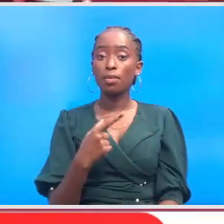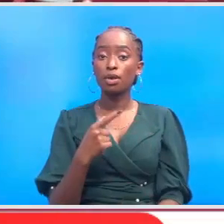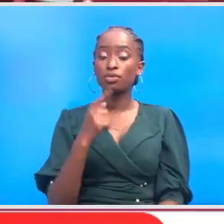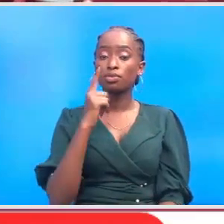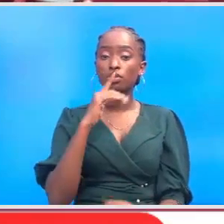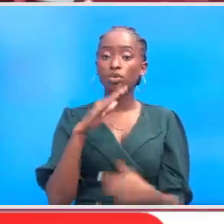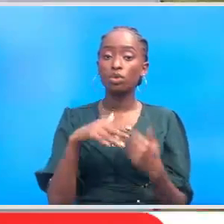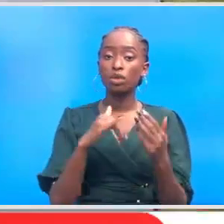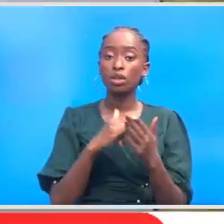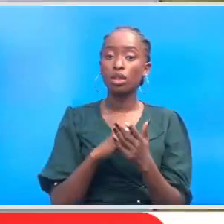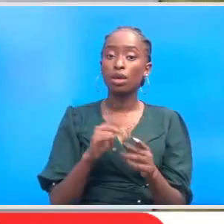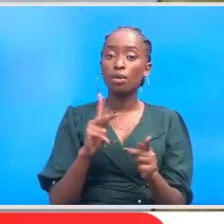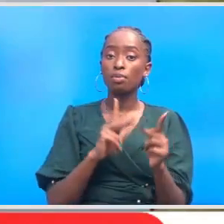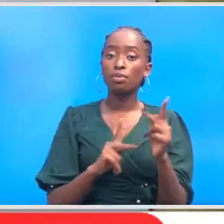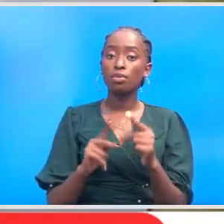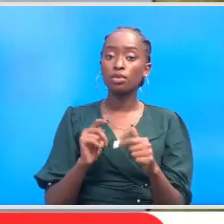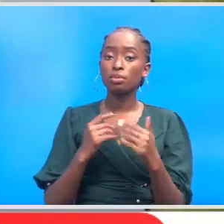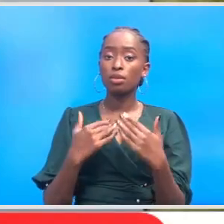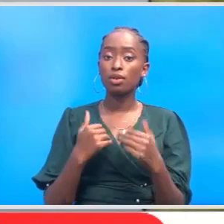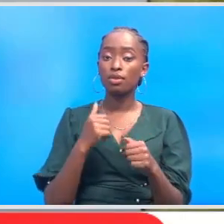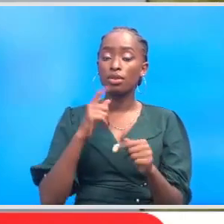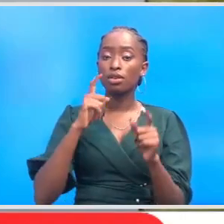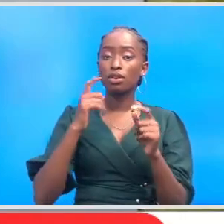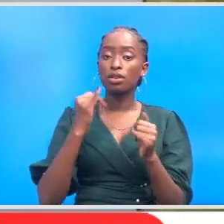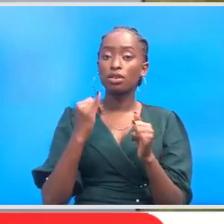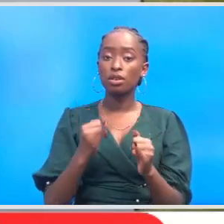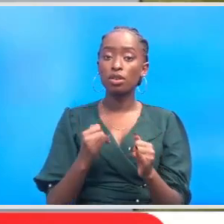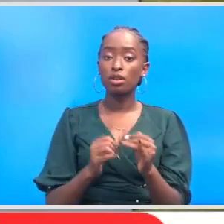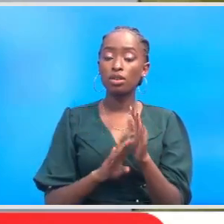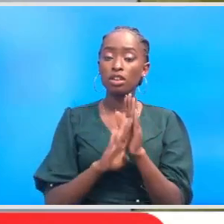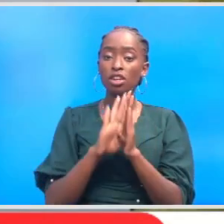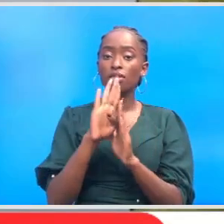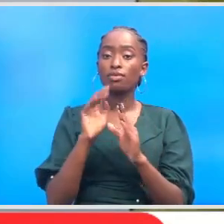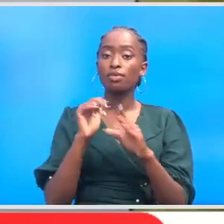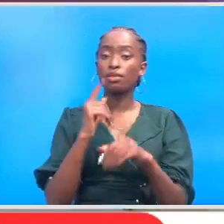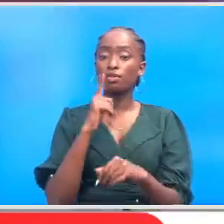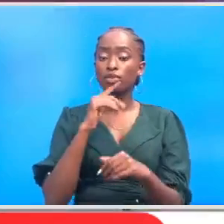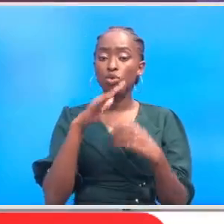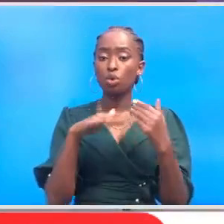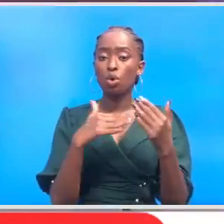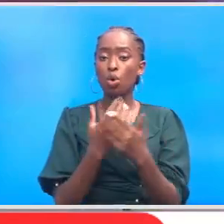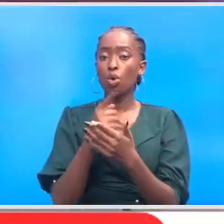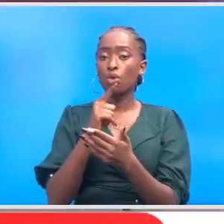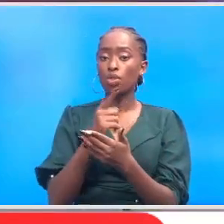the appointment of the new commissioners. Apollo Kamau, TV 47.